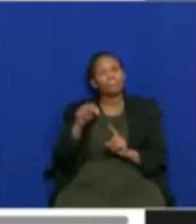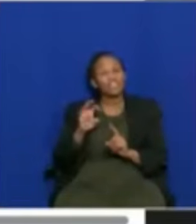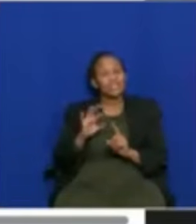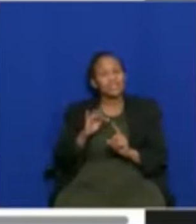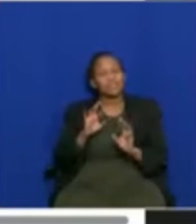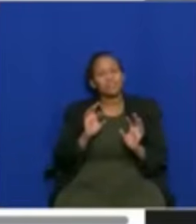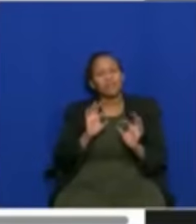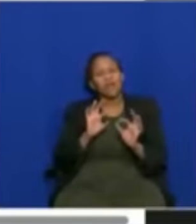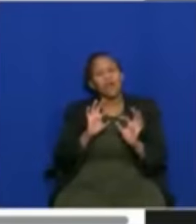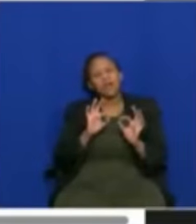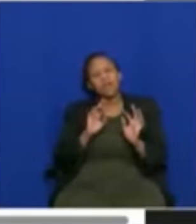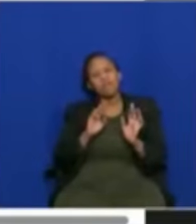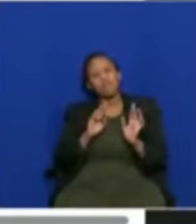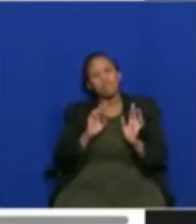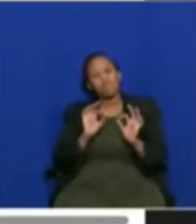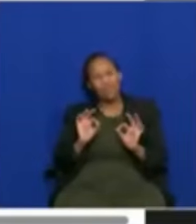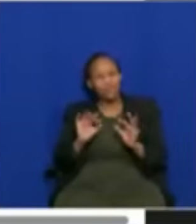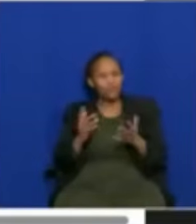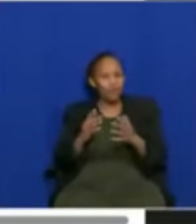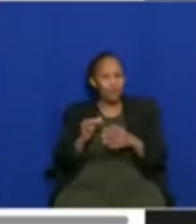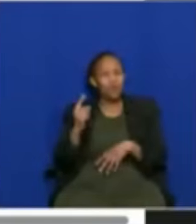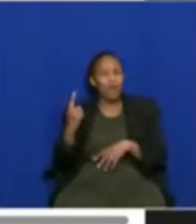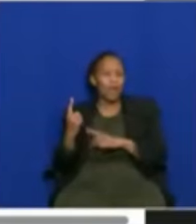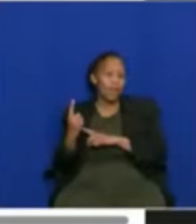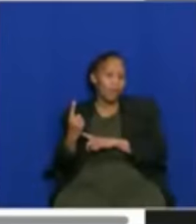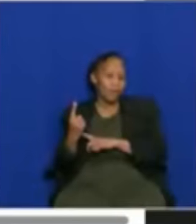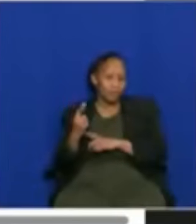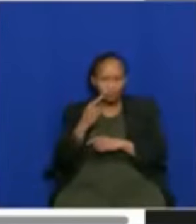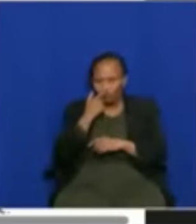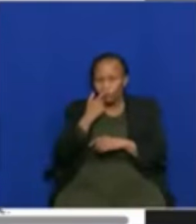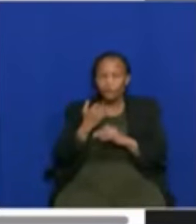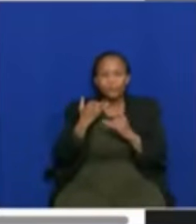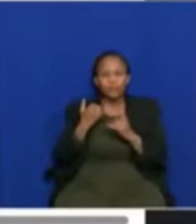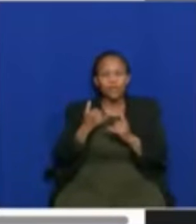This summons, it's in your docket.